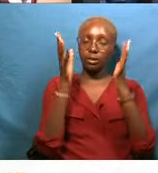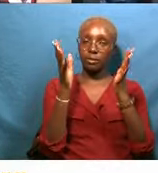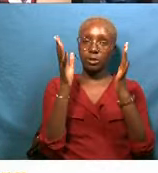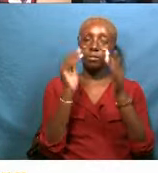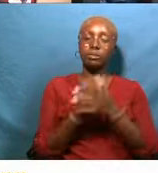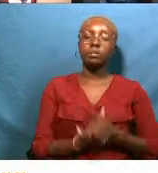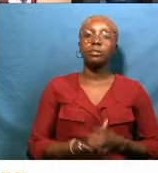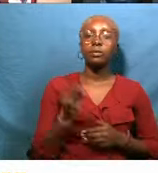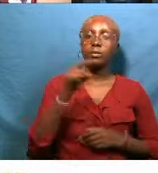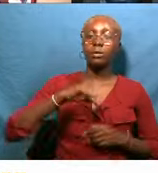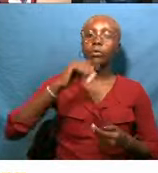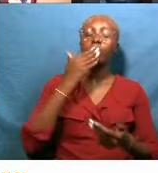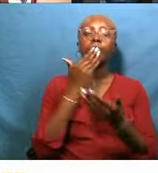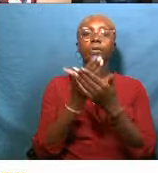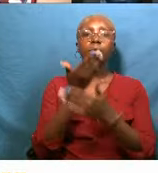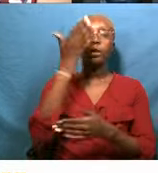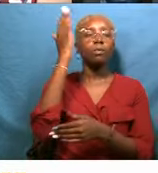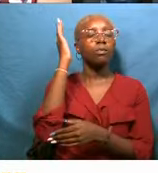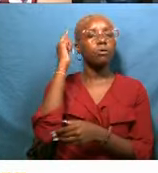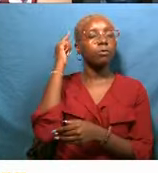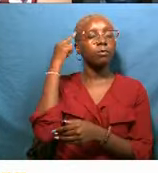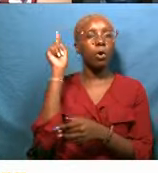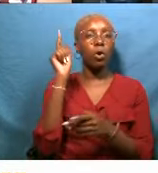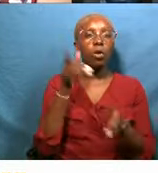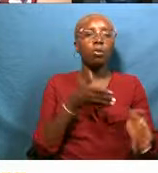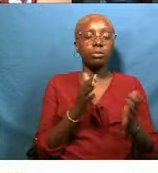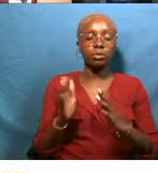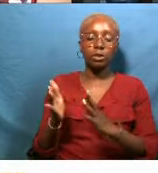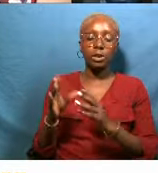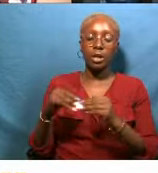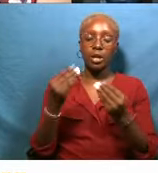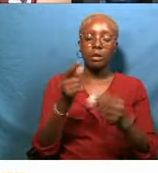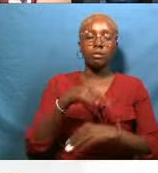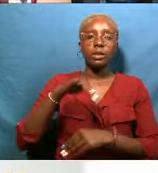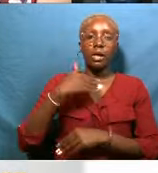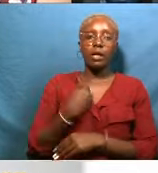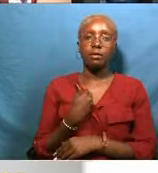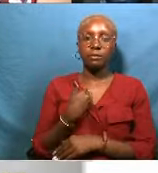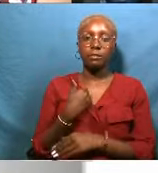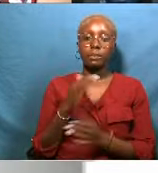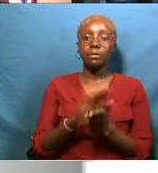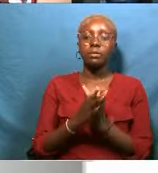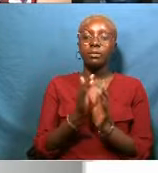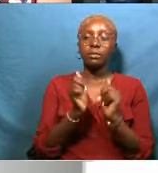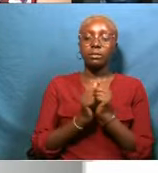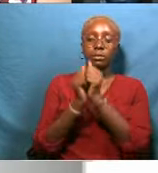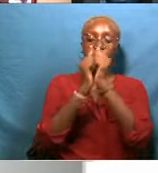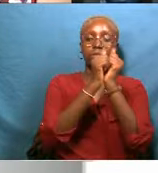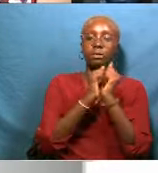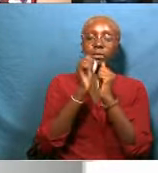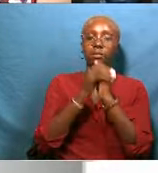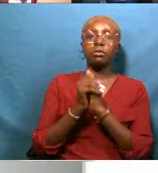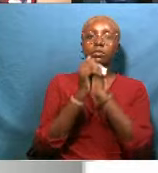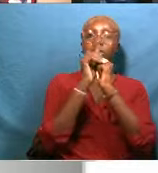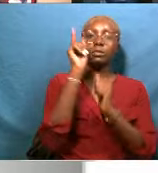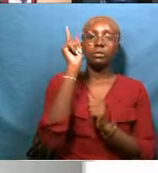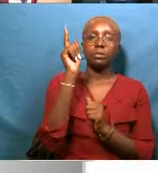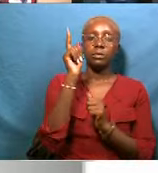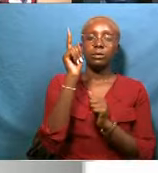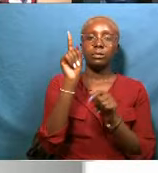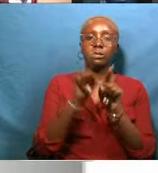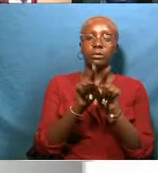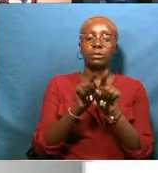We thank God for the opportunity he has given us to be together this afternoon to worship him, to adore